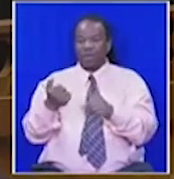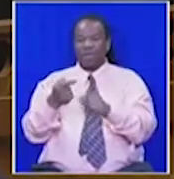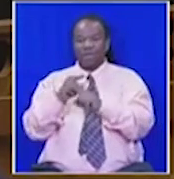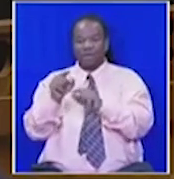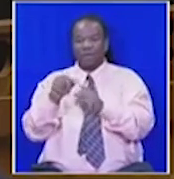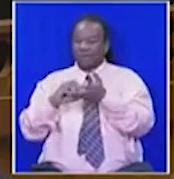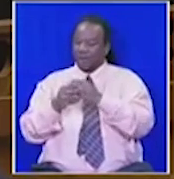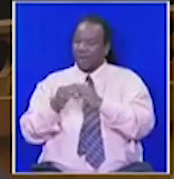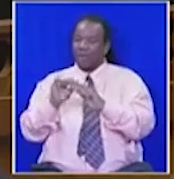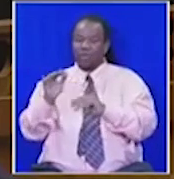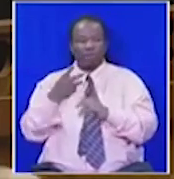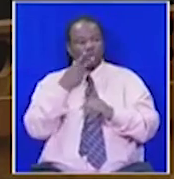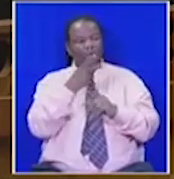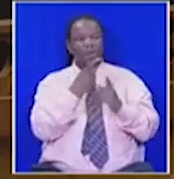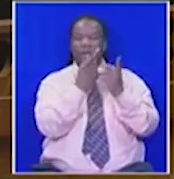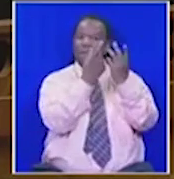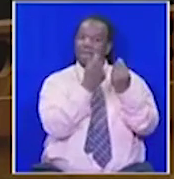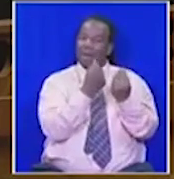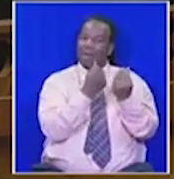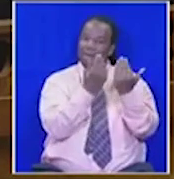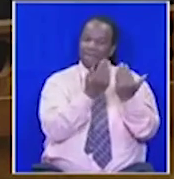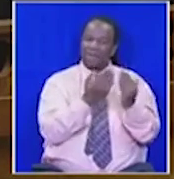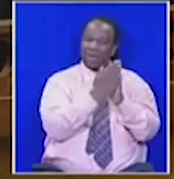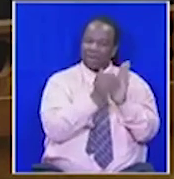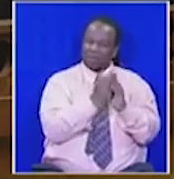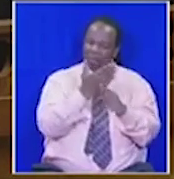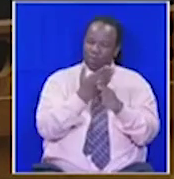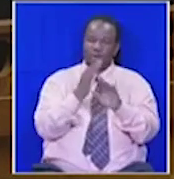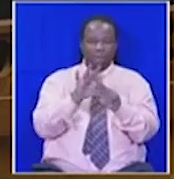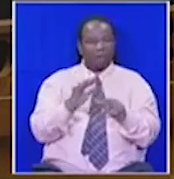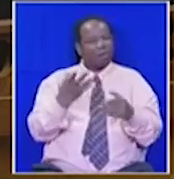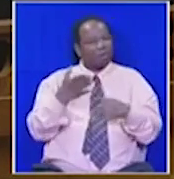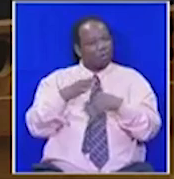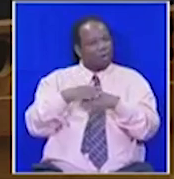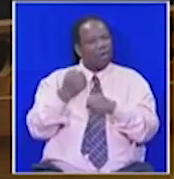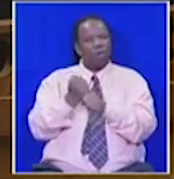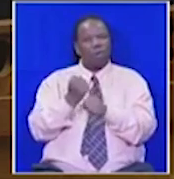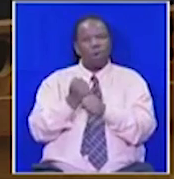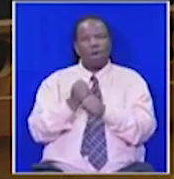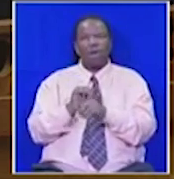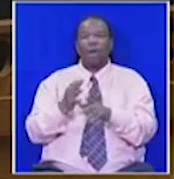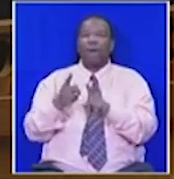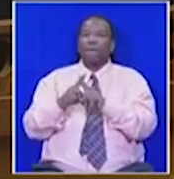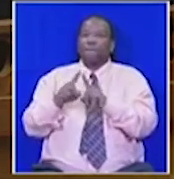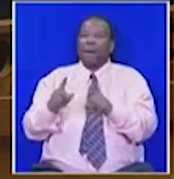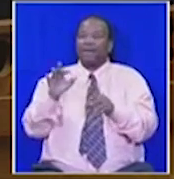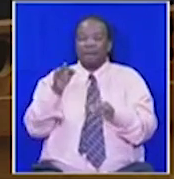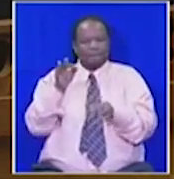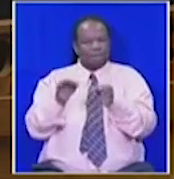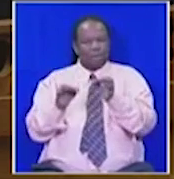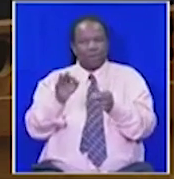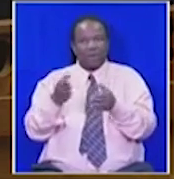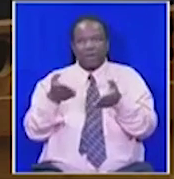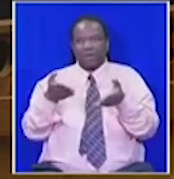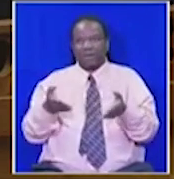making the Money Bills Act work in Parliament. There's much work to be done, but in the end, budget politics is here, and